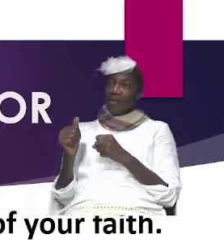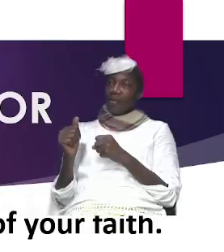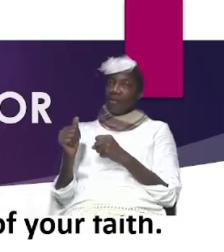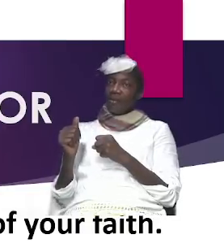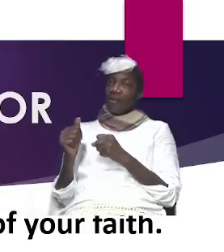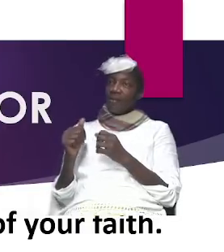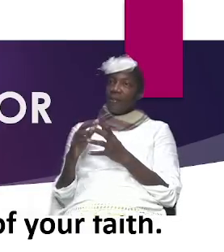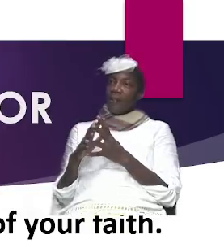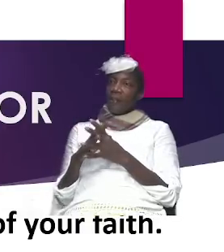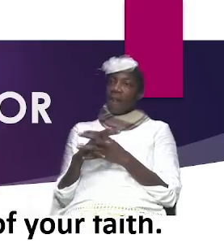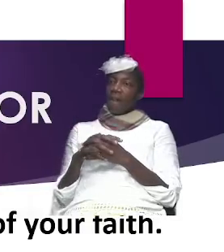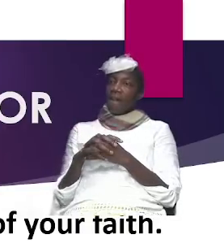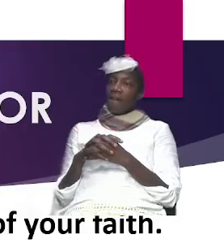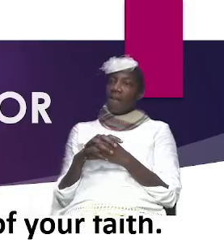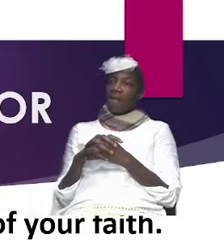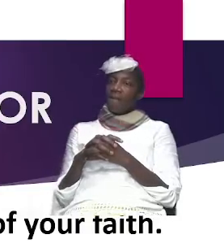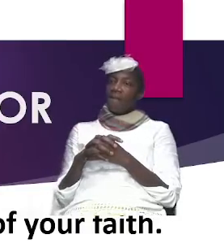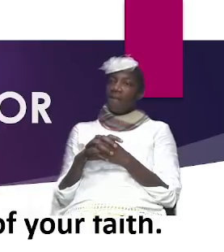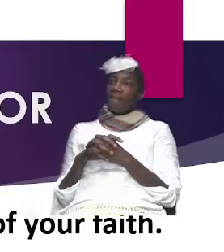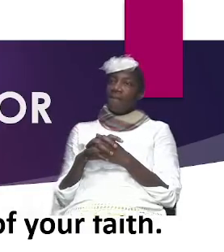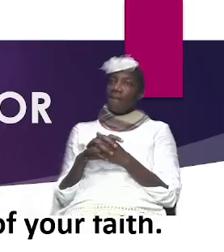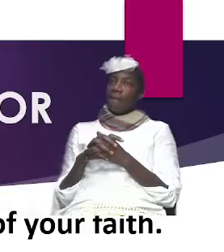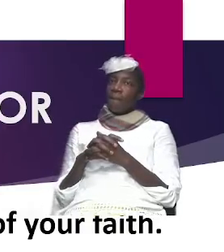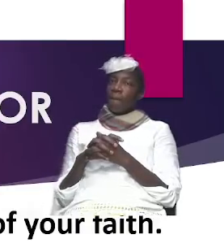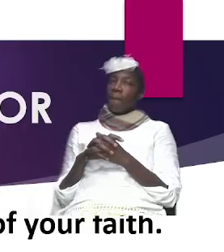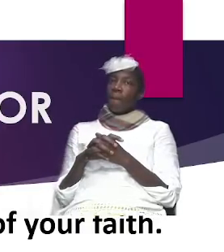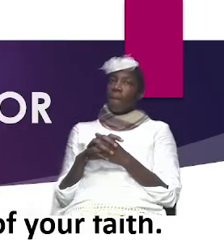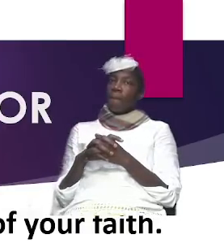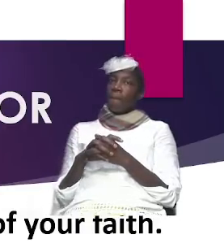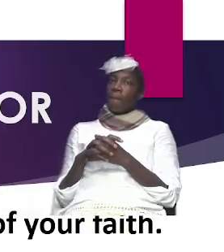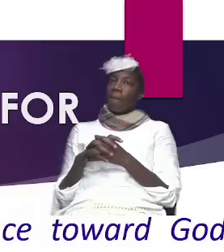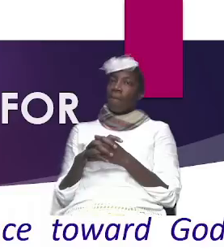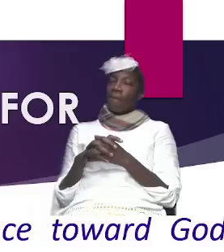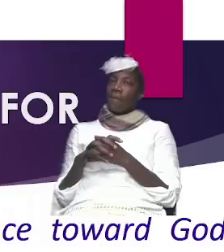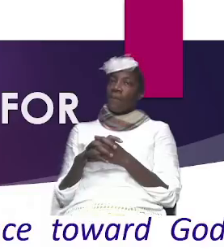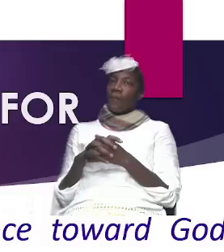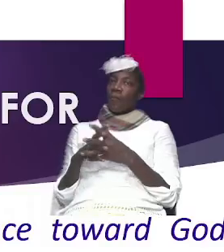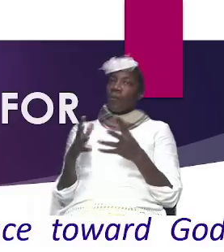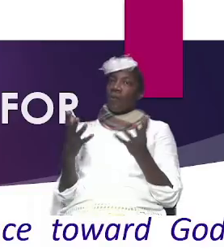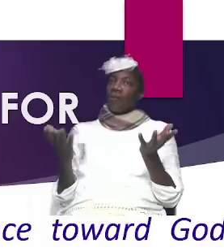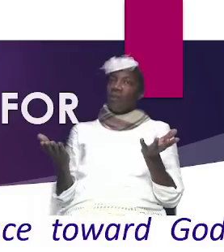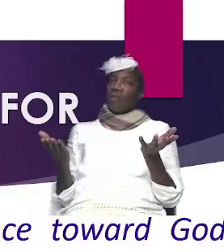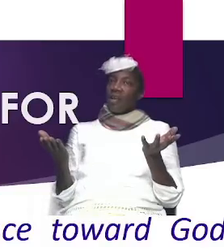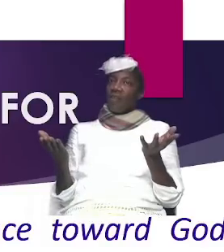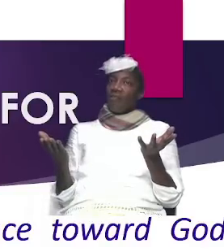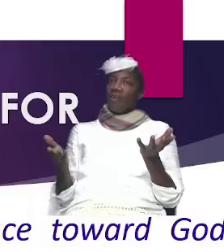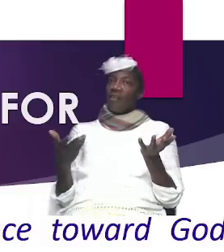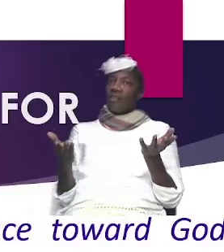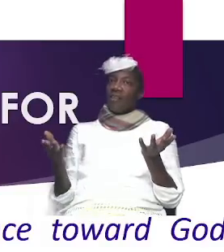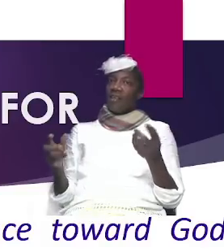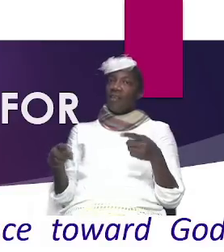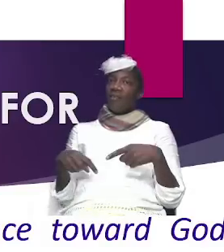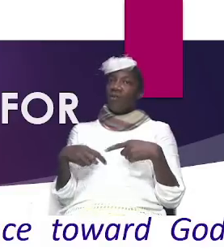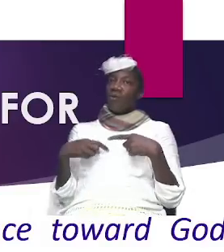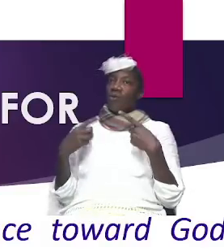joyful acceptance of whatever things we go through, it is